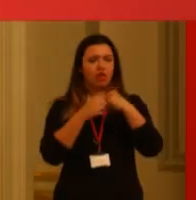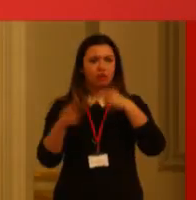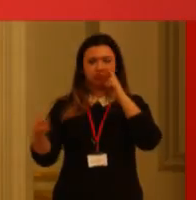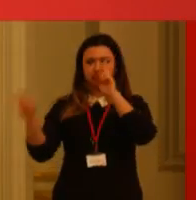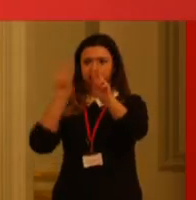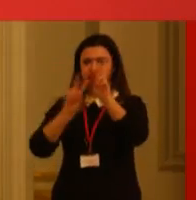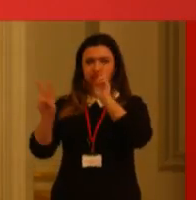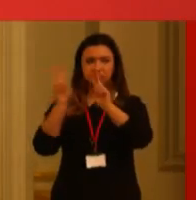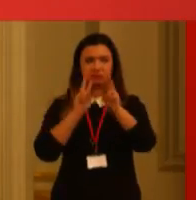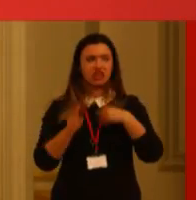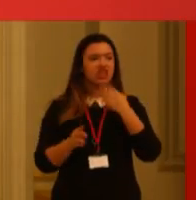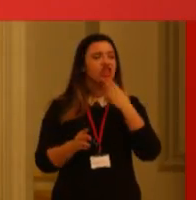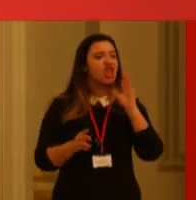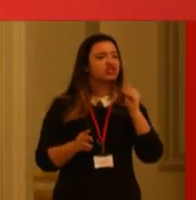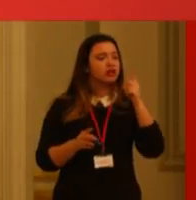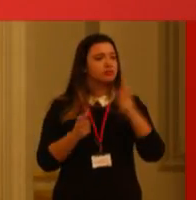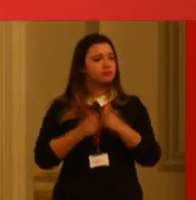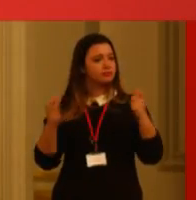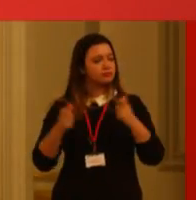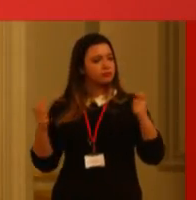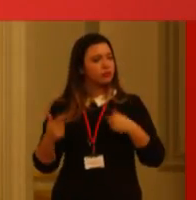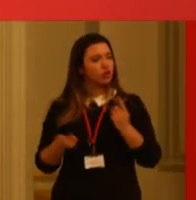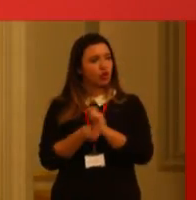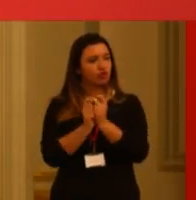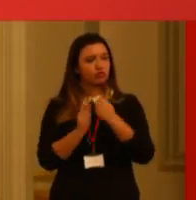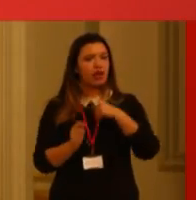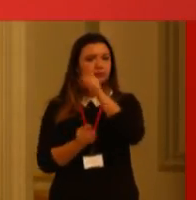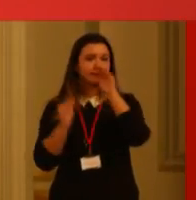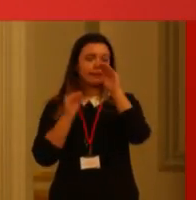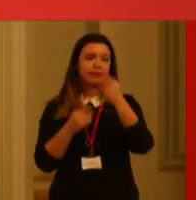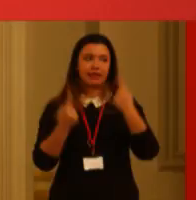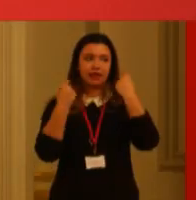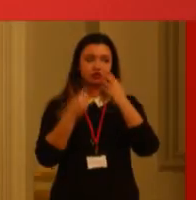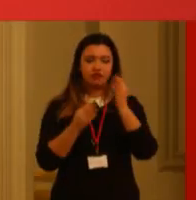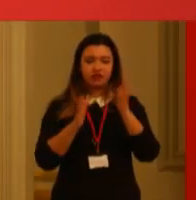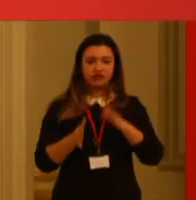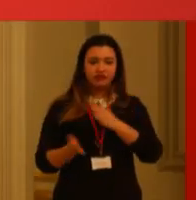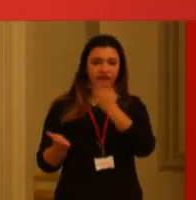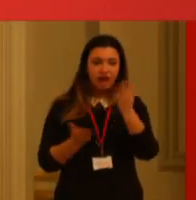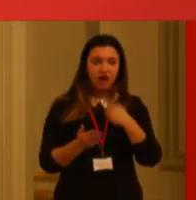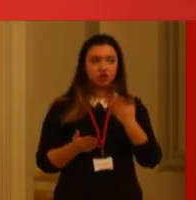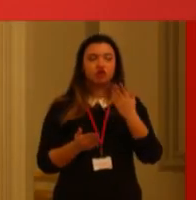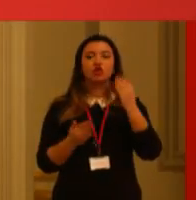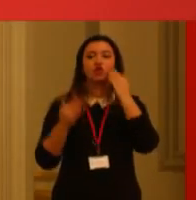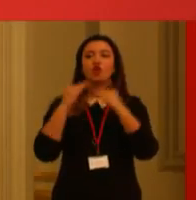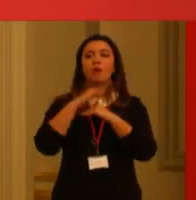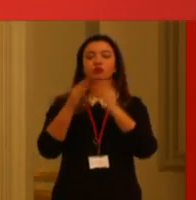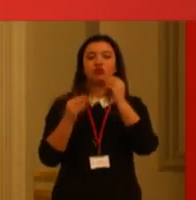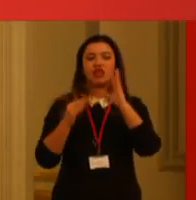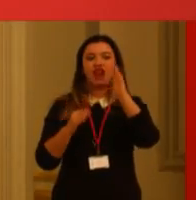the youth. When you take a look at the other parts of the world, you see young people as the leaders of innovation and transformation. That's